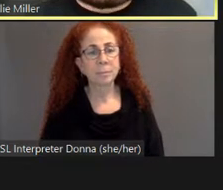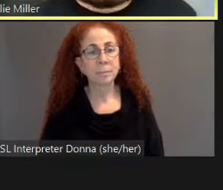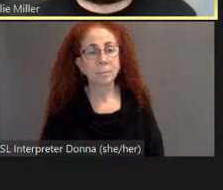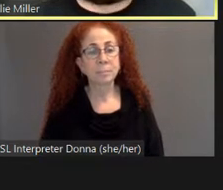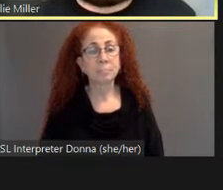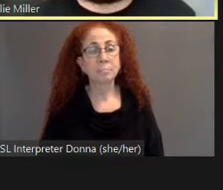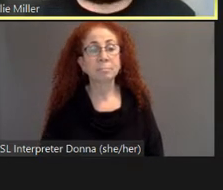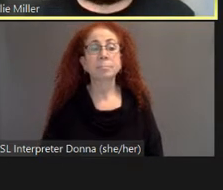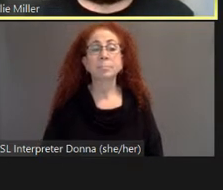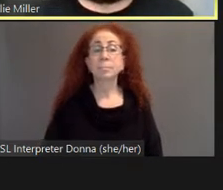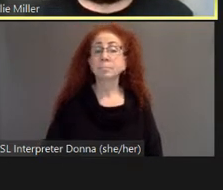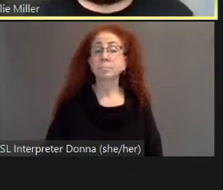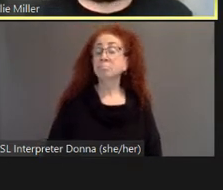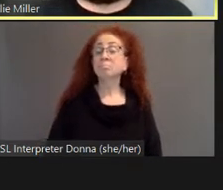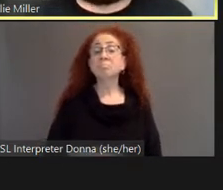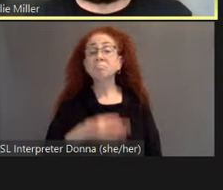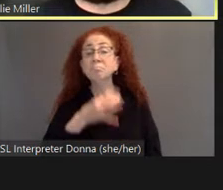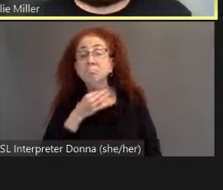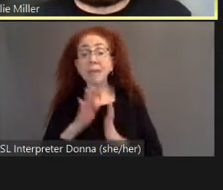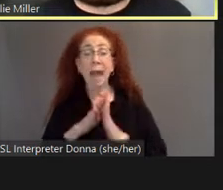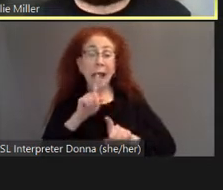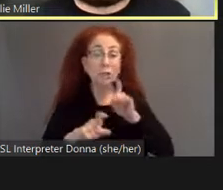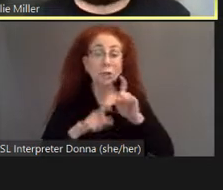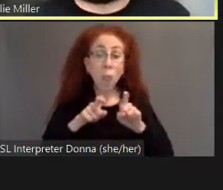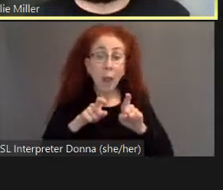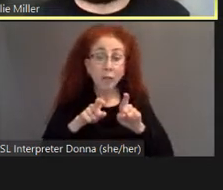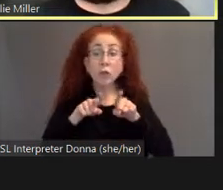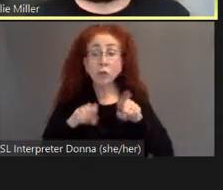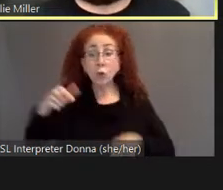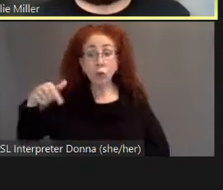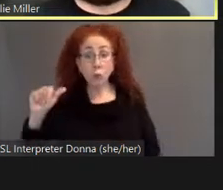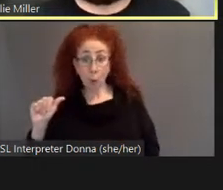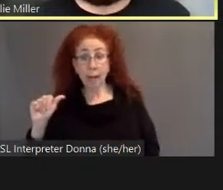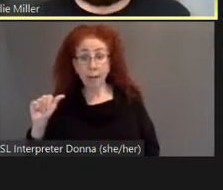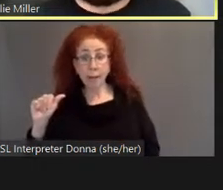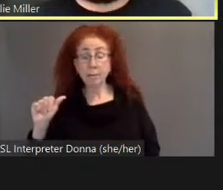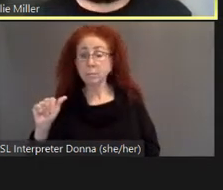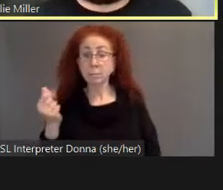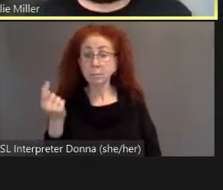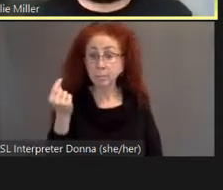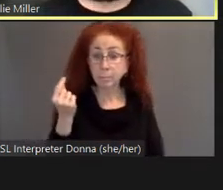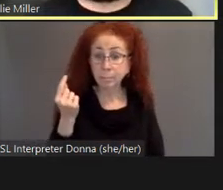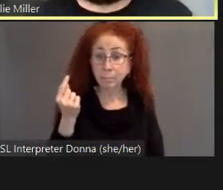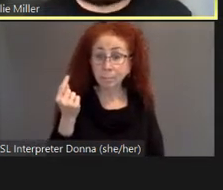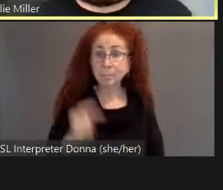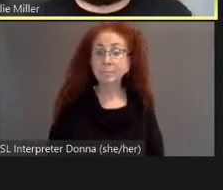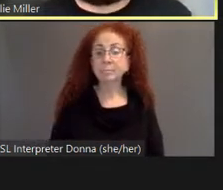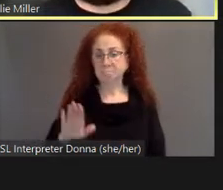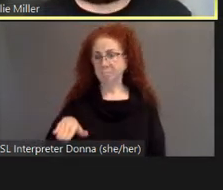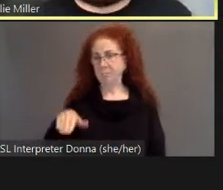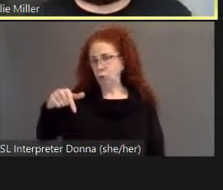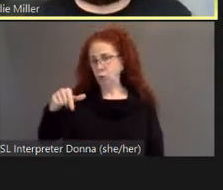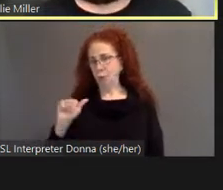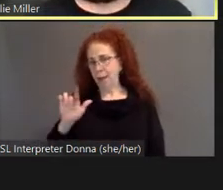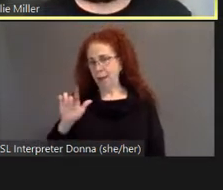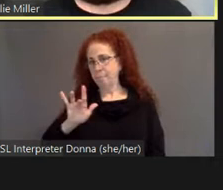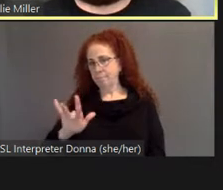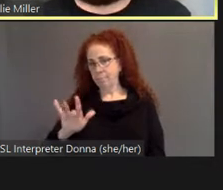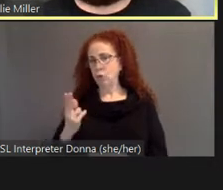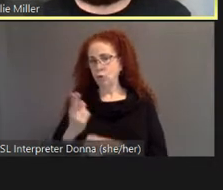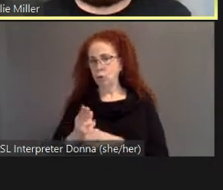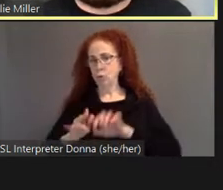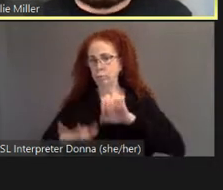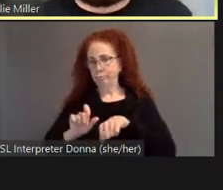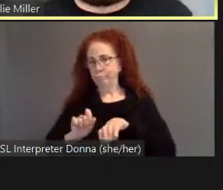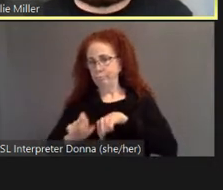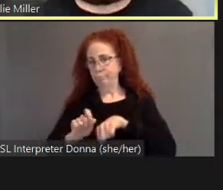Should you wish to ask a question during the question and answer portion of today's webinar, you may use the Q&A button at the bottom of your